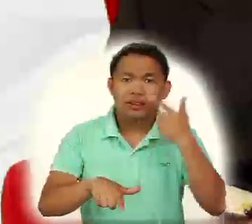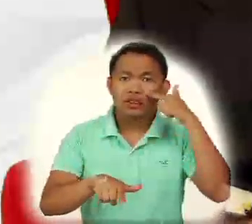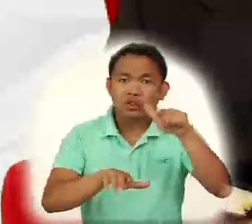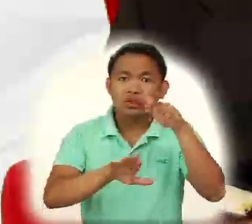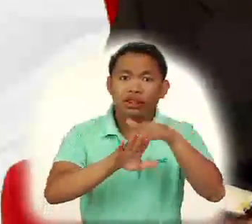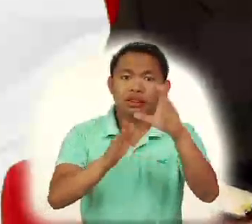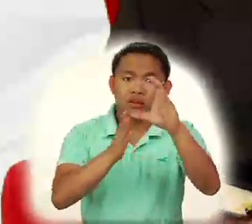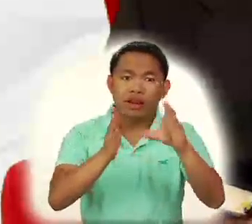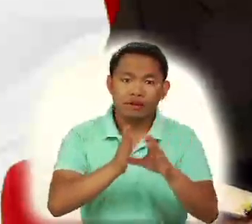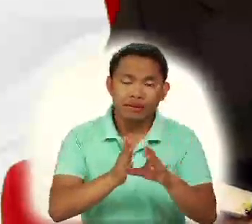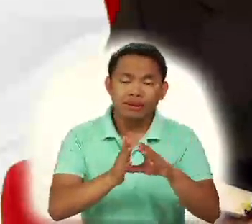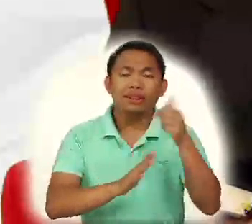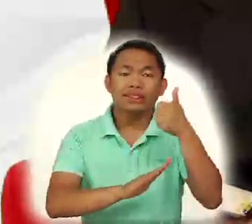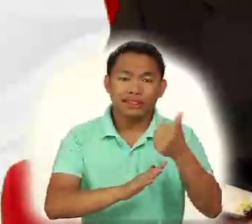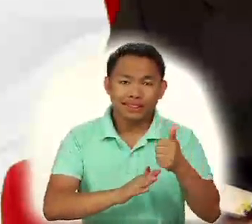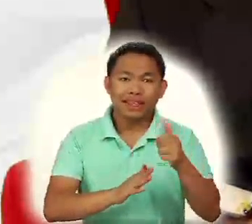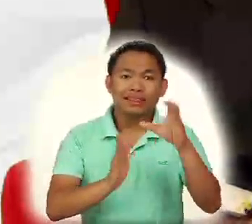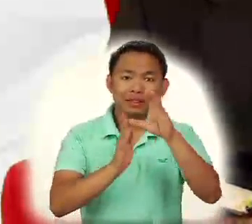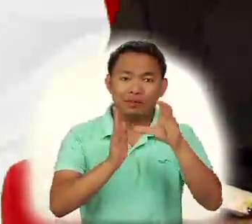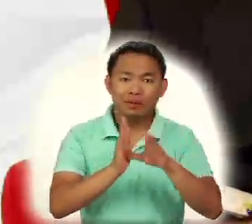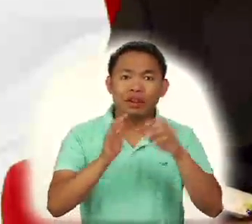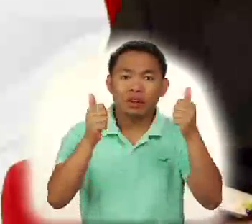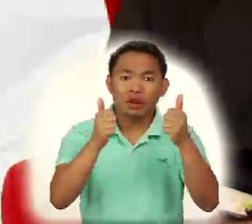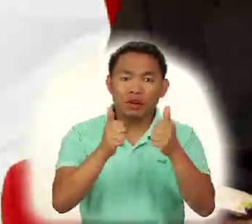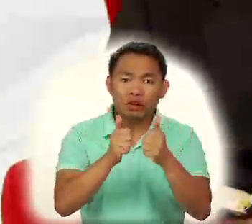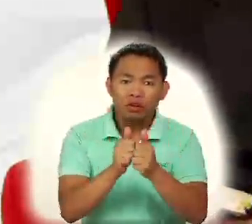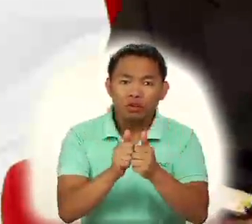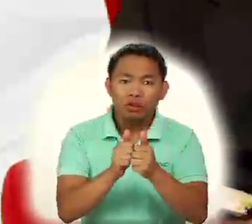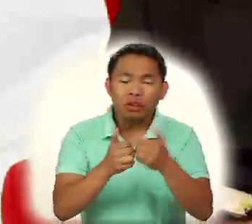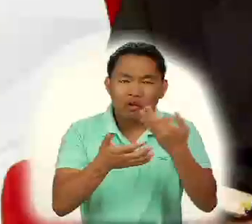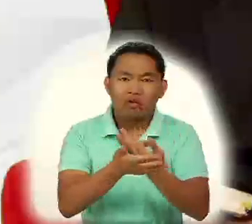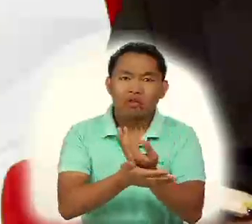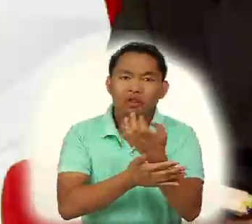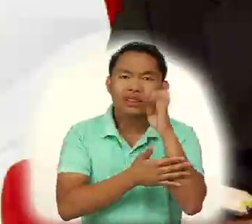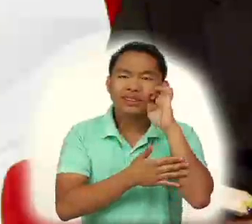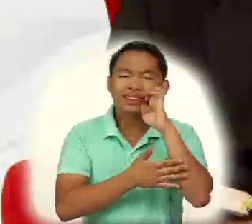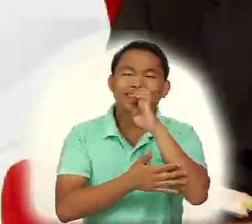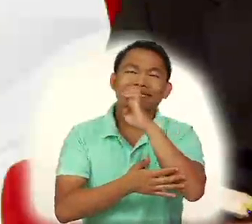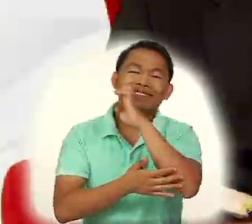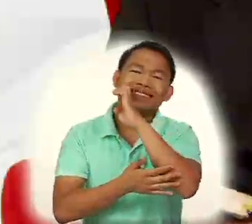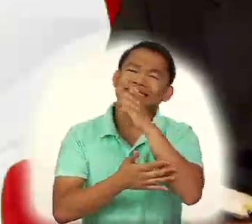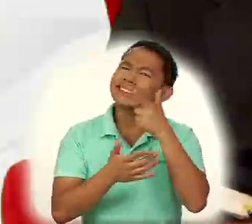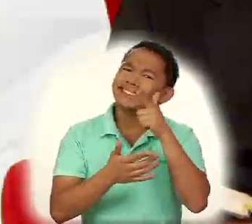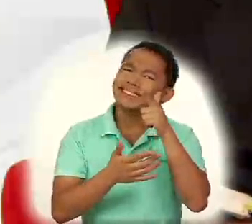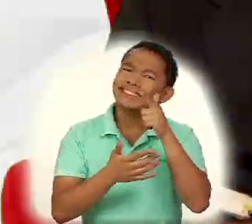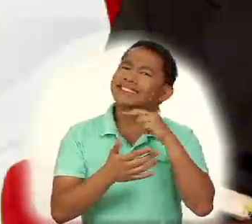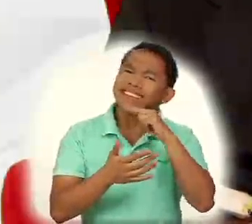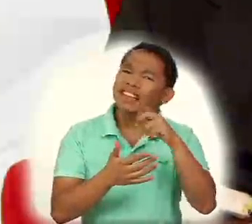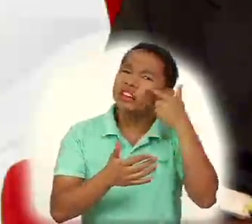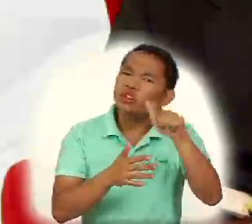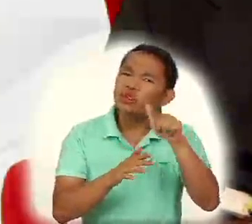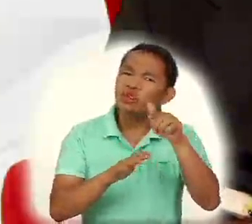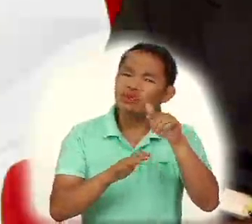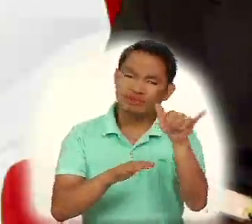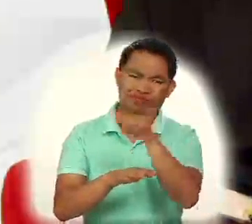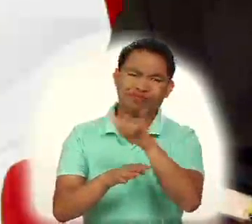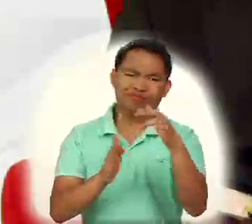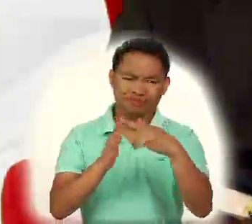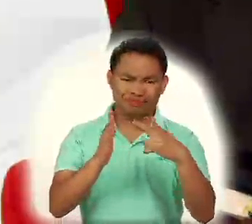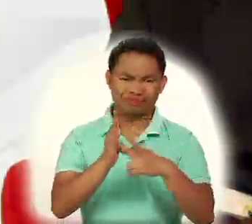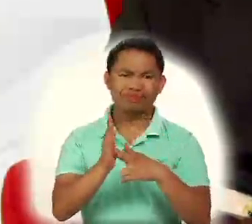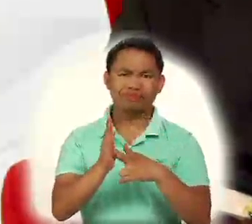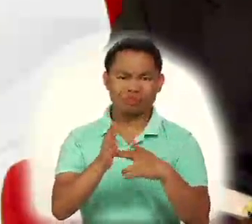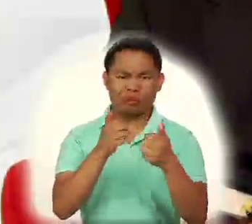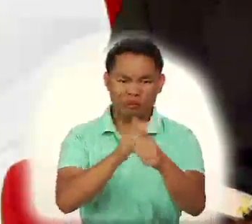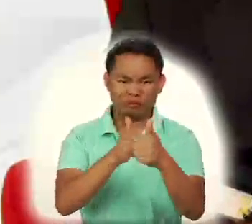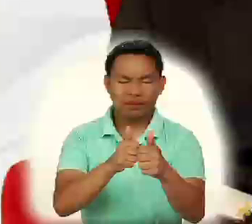the commandments, the 10 commandments, with fresh eyes. Let us not look at them simply as rules that